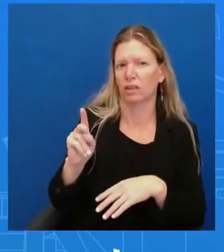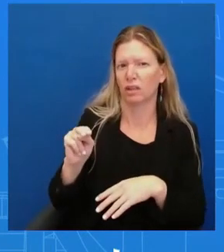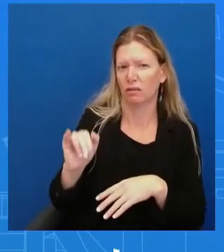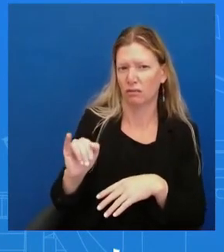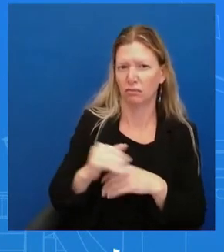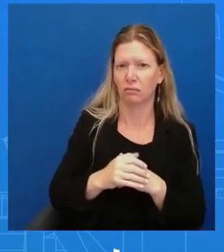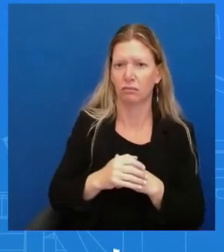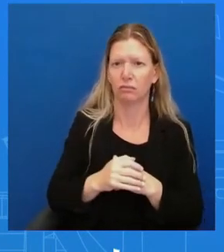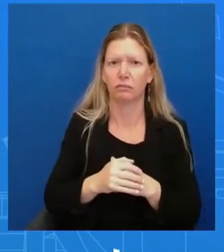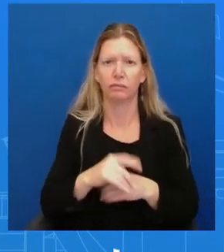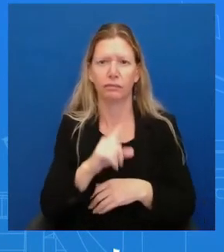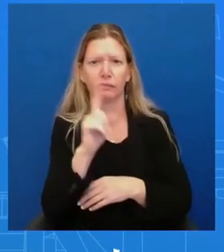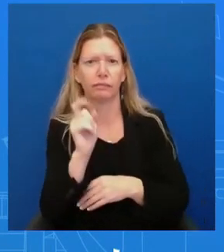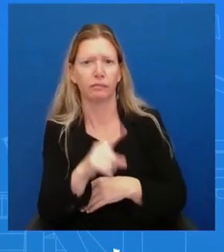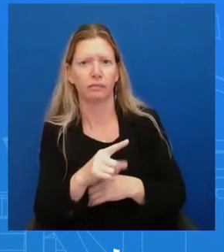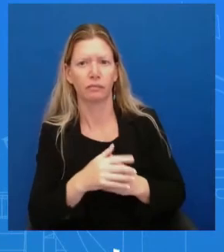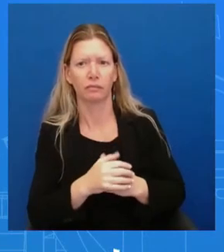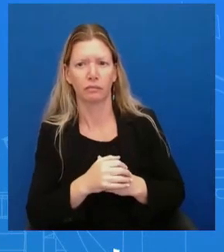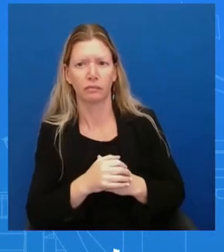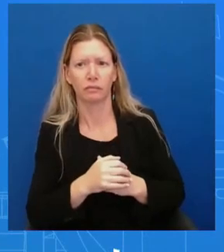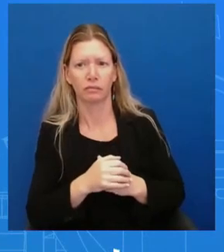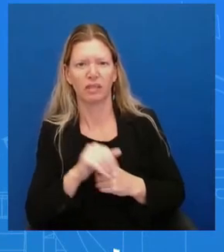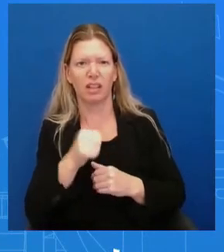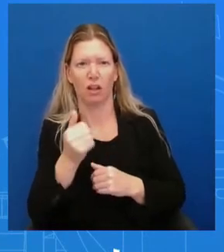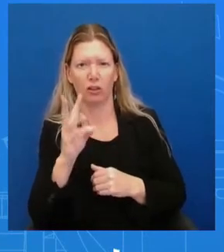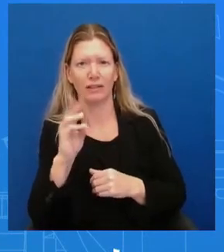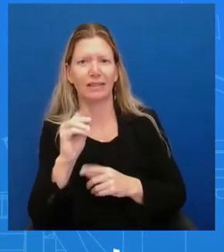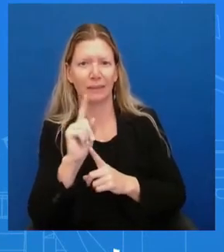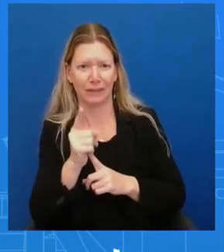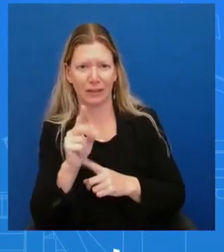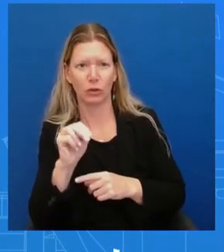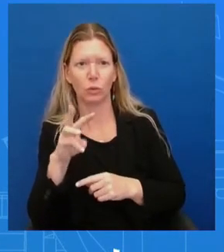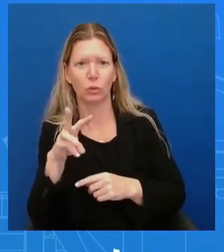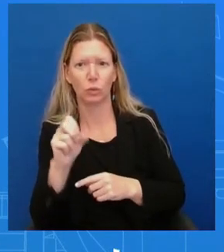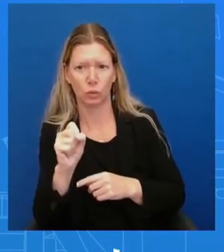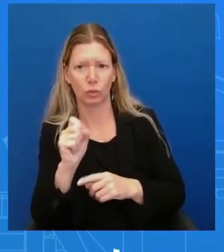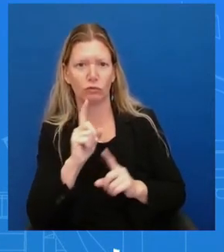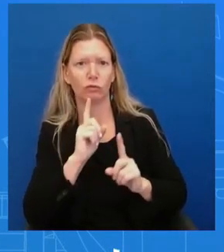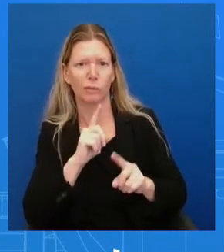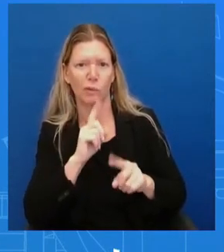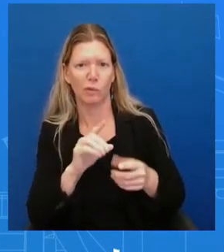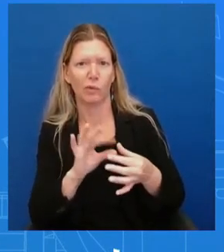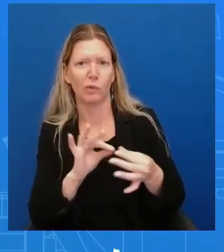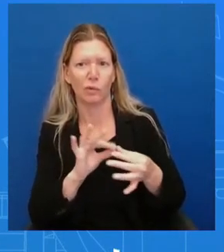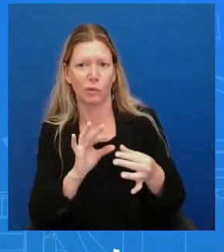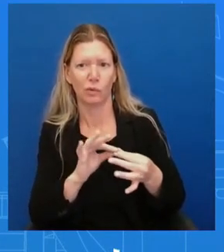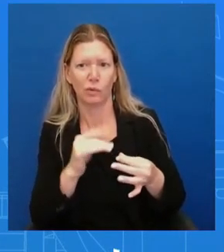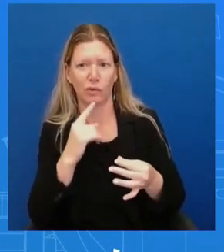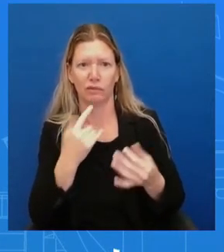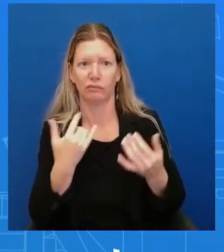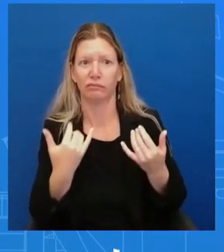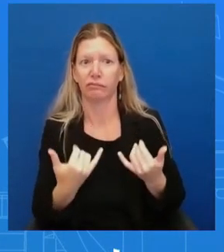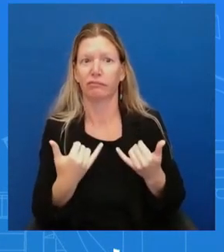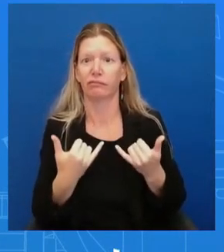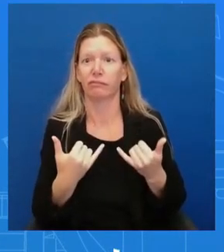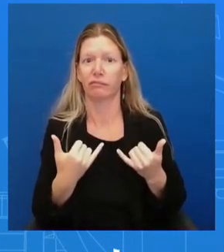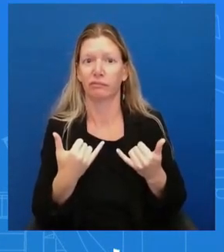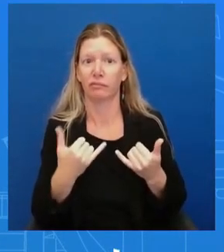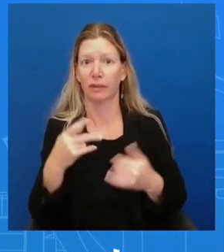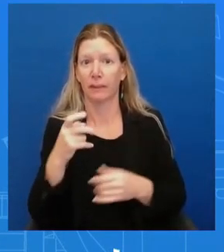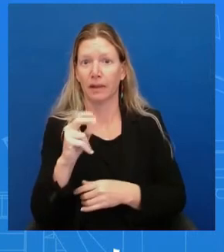today, that a Department of Defense official who was in Vilnius for the NATO summit last year